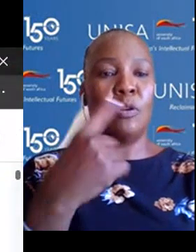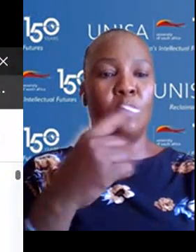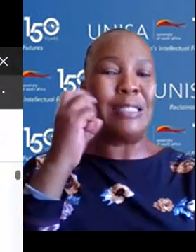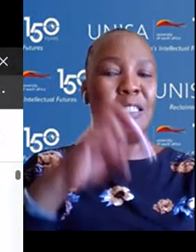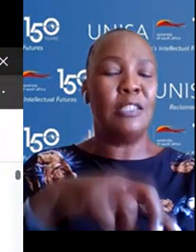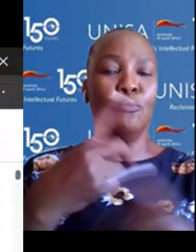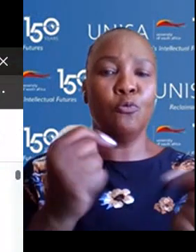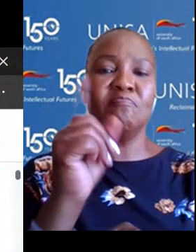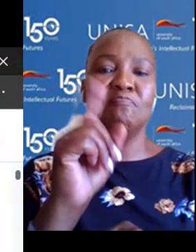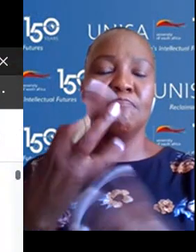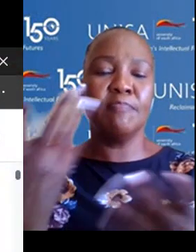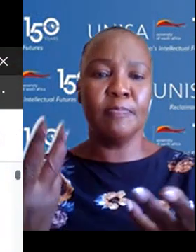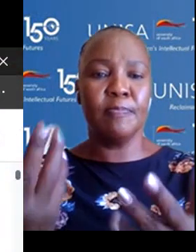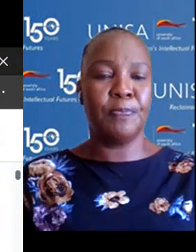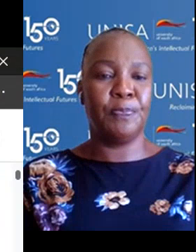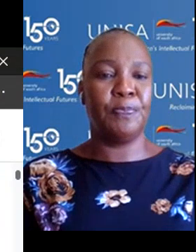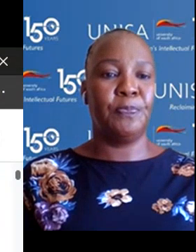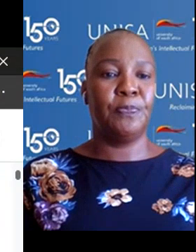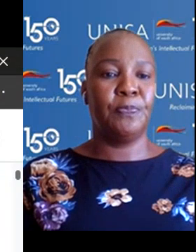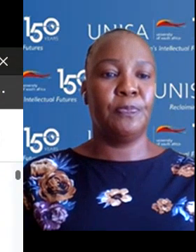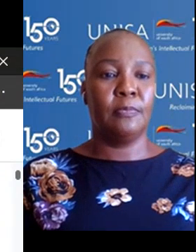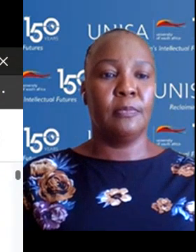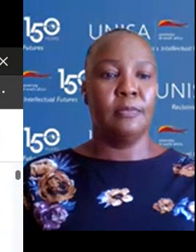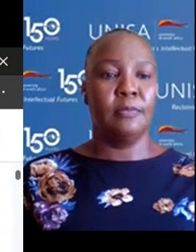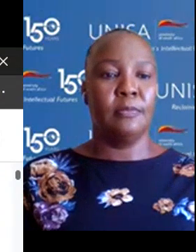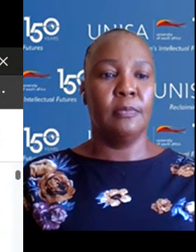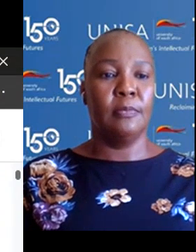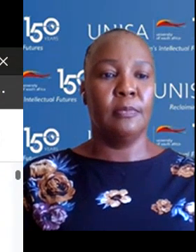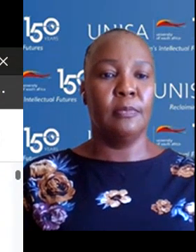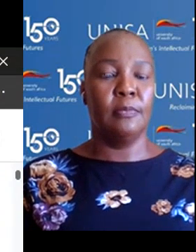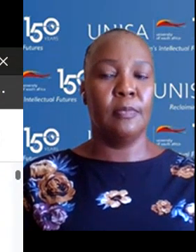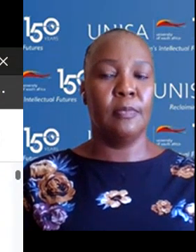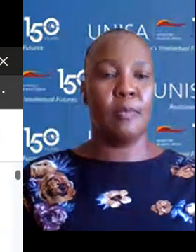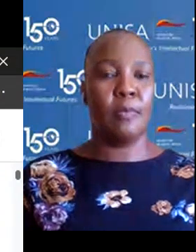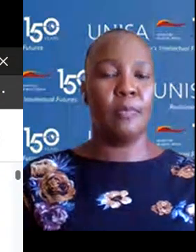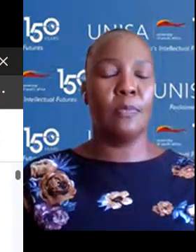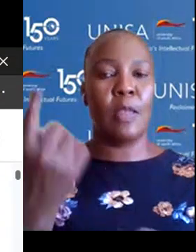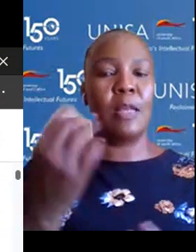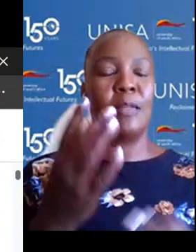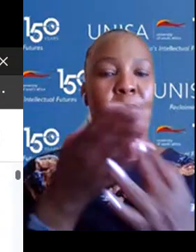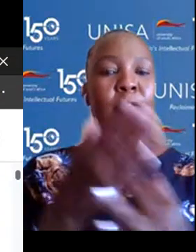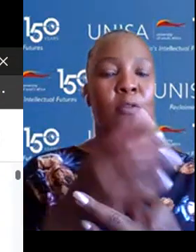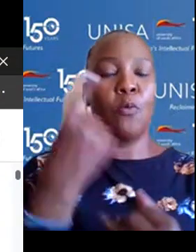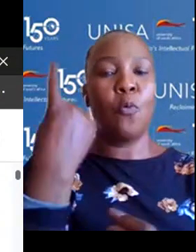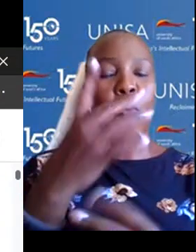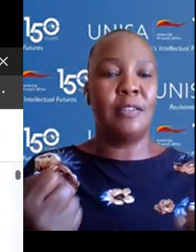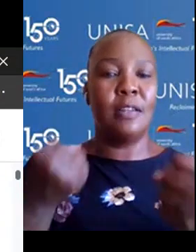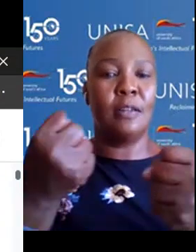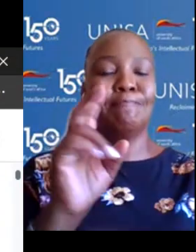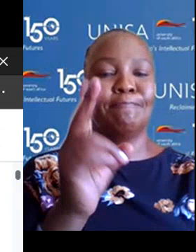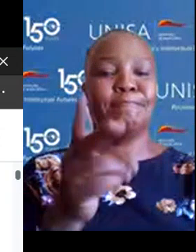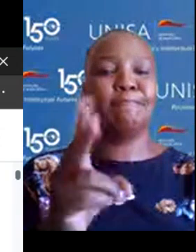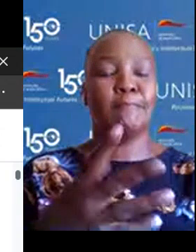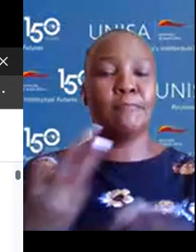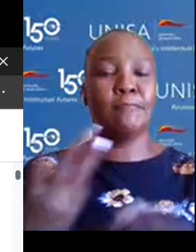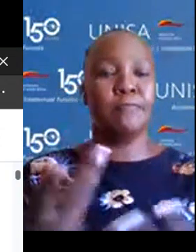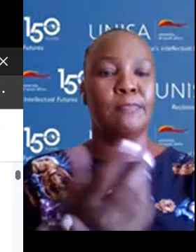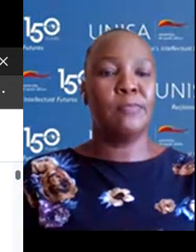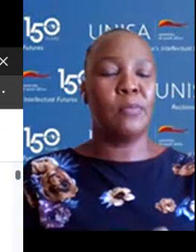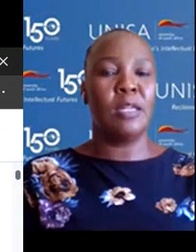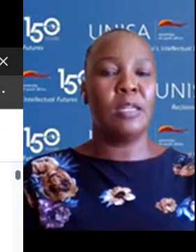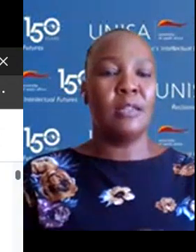So we've done step 1. We've accessed OneDrive now, step 2. And again, there is useful information that you